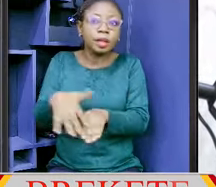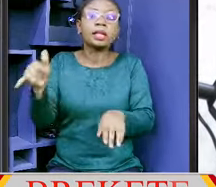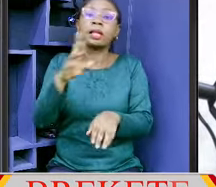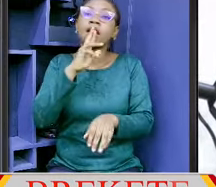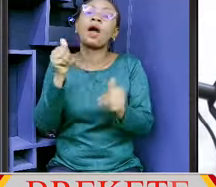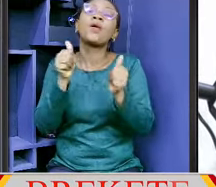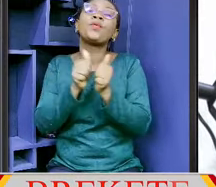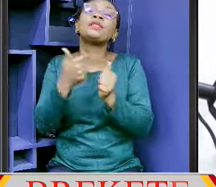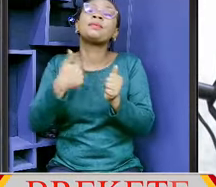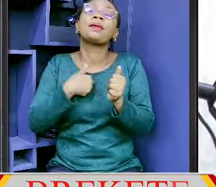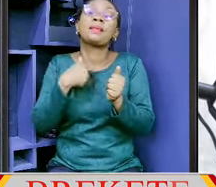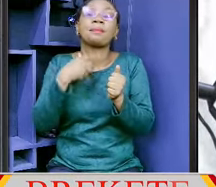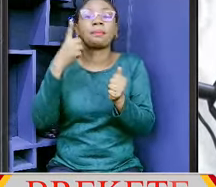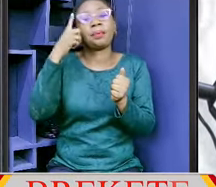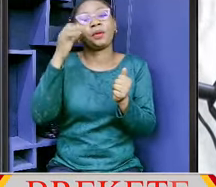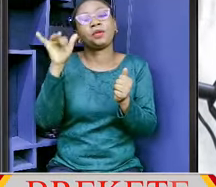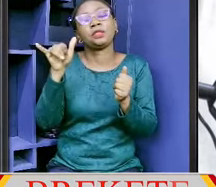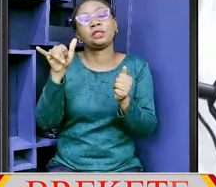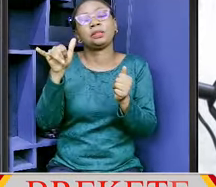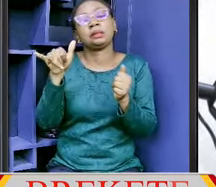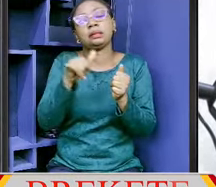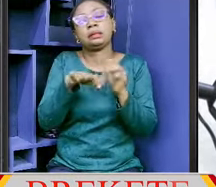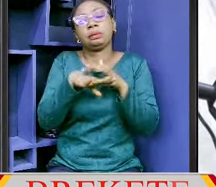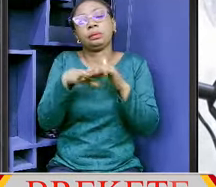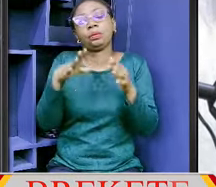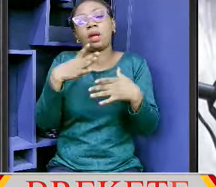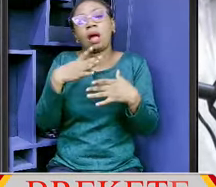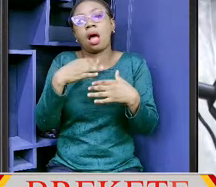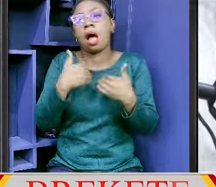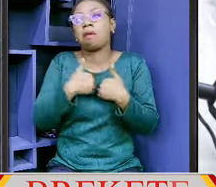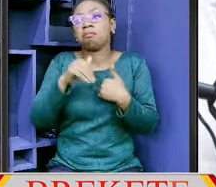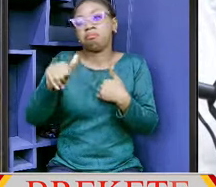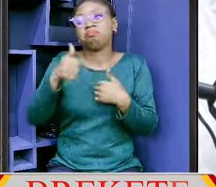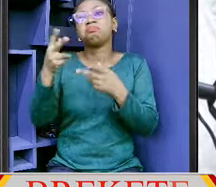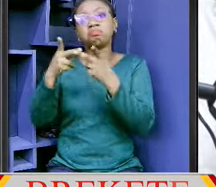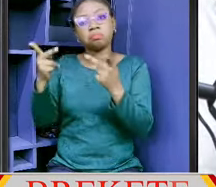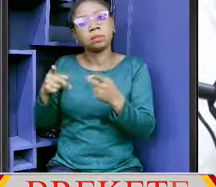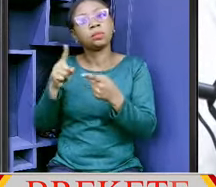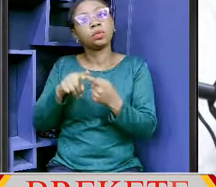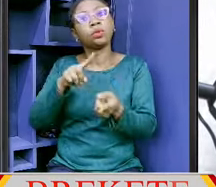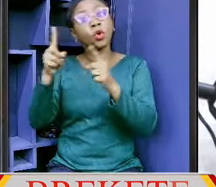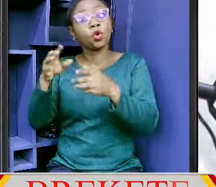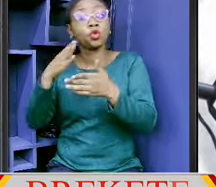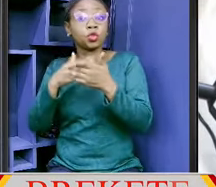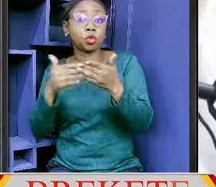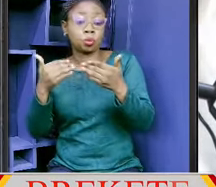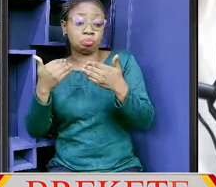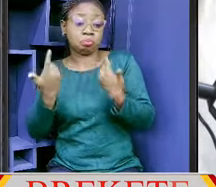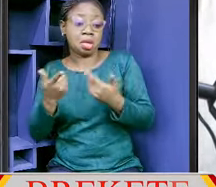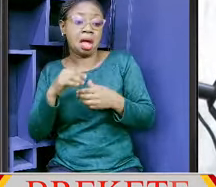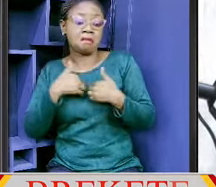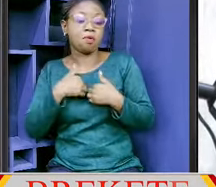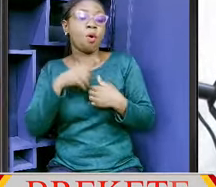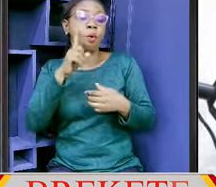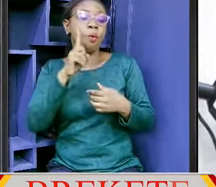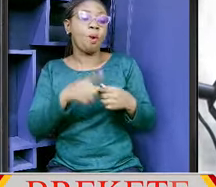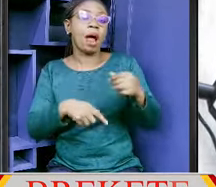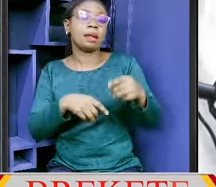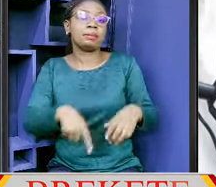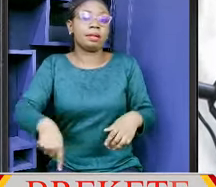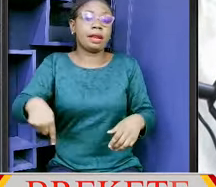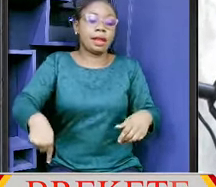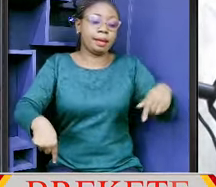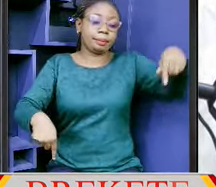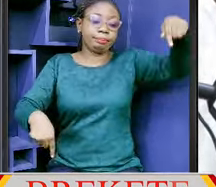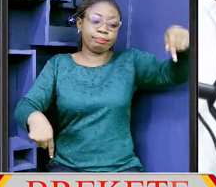yet. Some get option. So they get one leg here, one leg there. Some people way there around me, if you